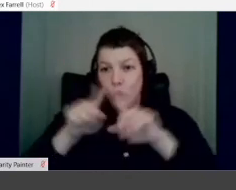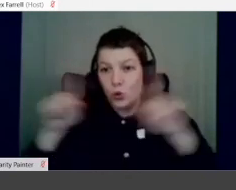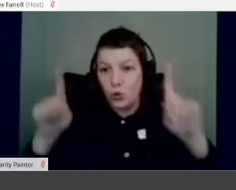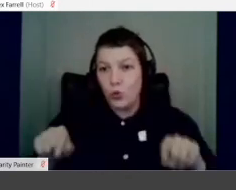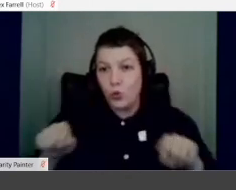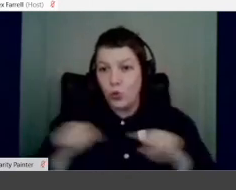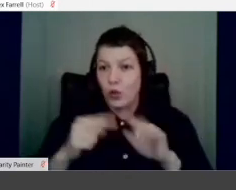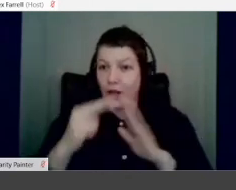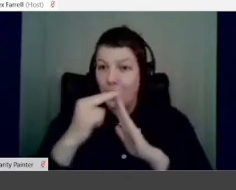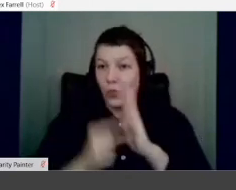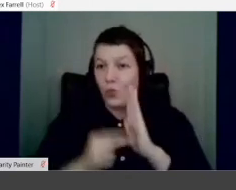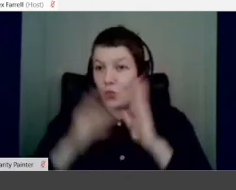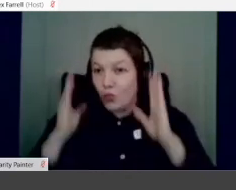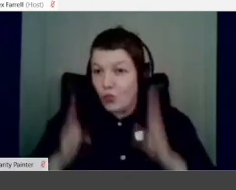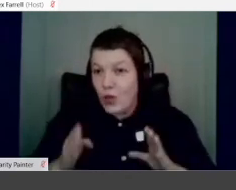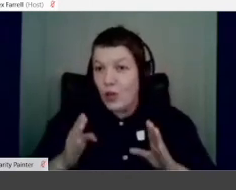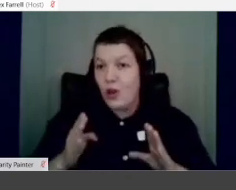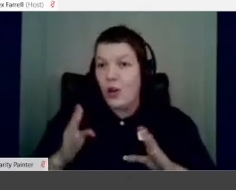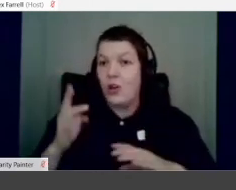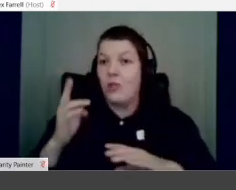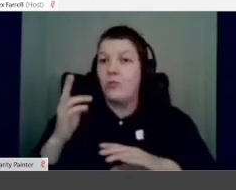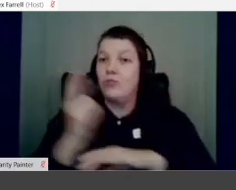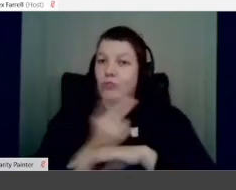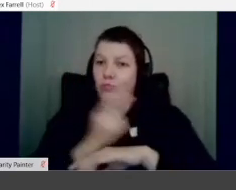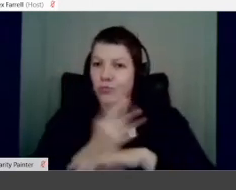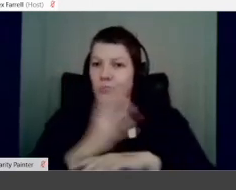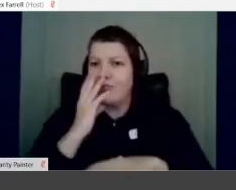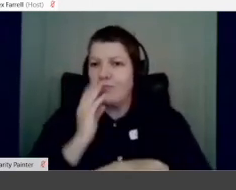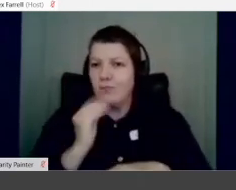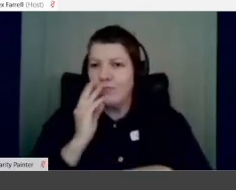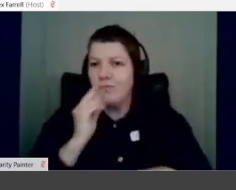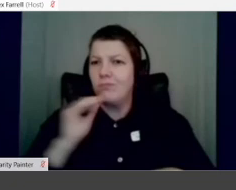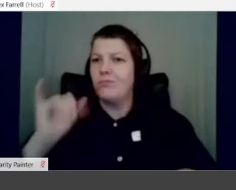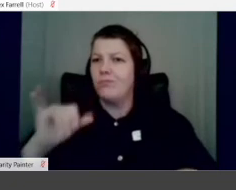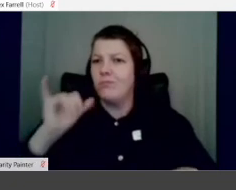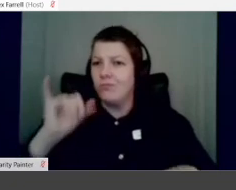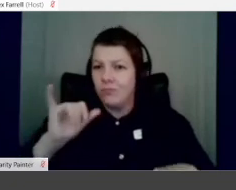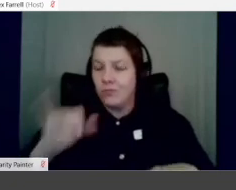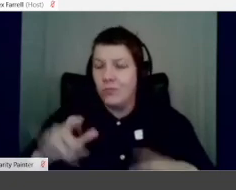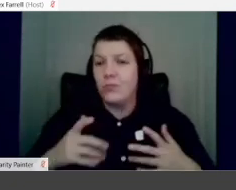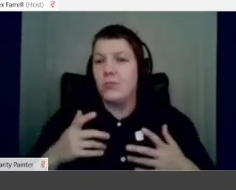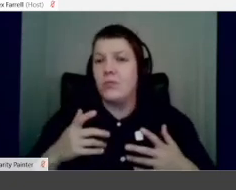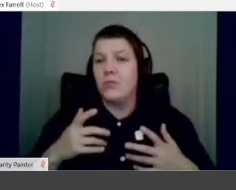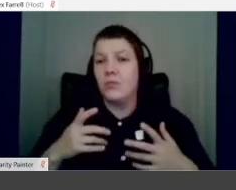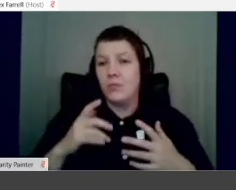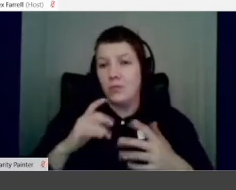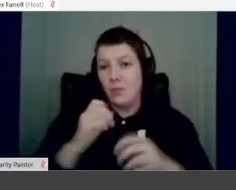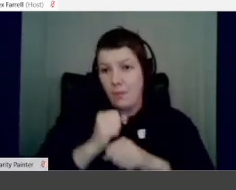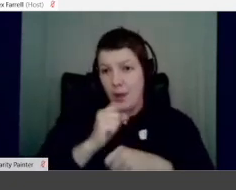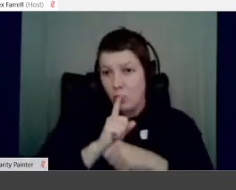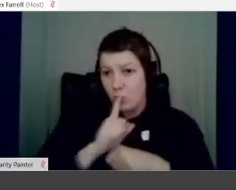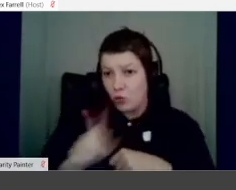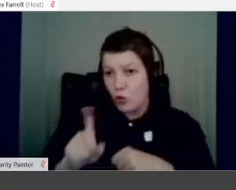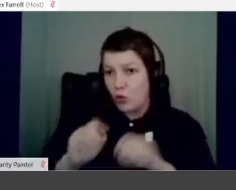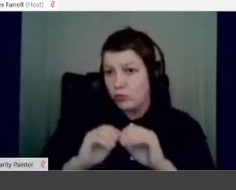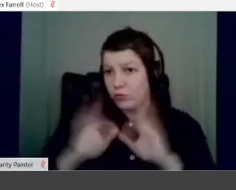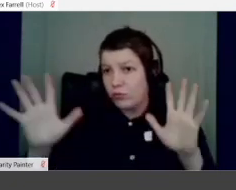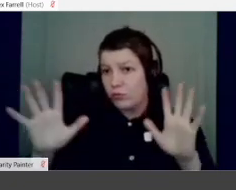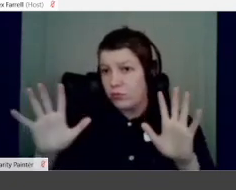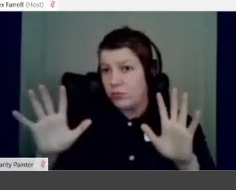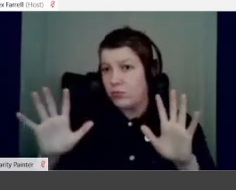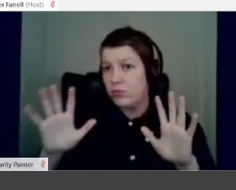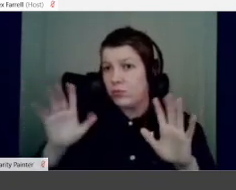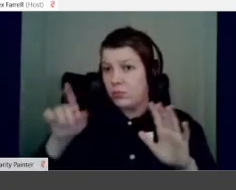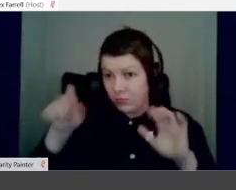this, listen to this. Does this sound like a good experience? Could you understand that, what you needed to understand to